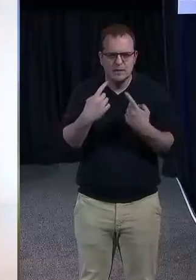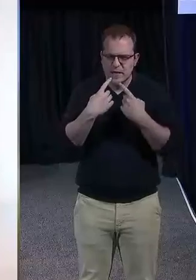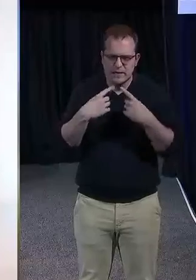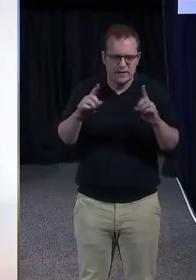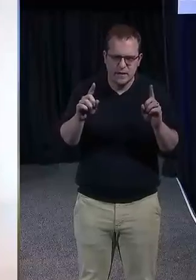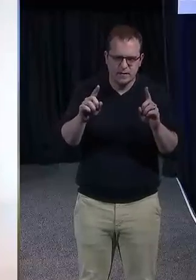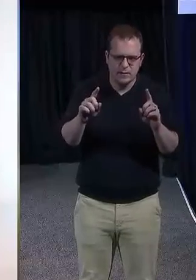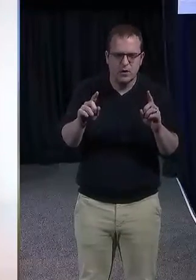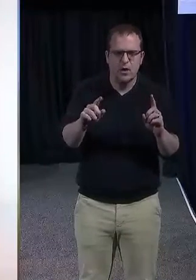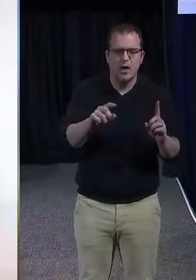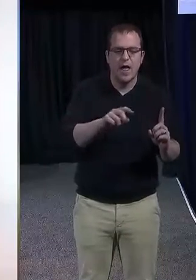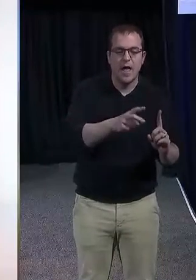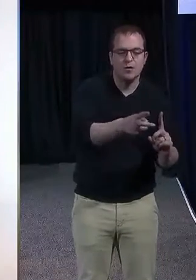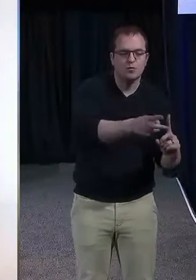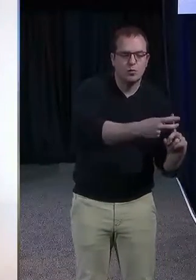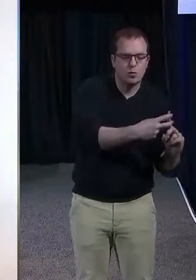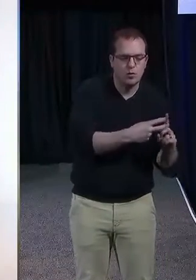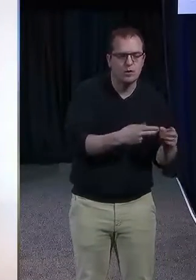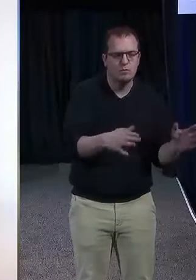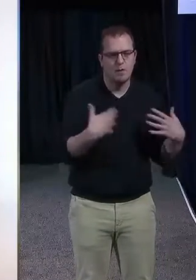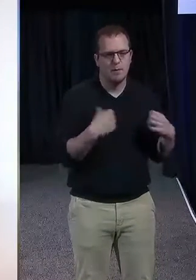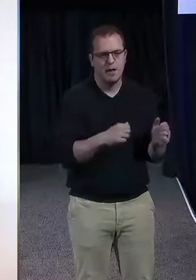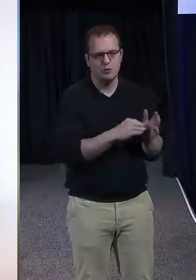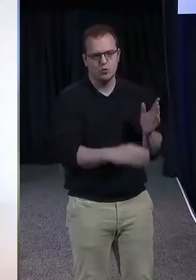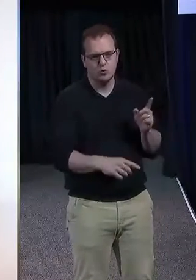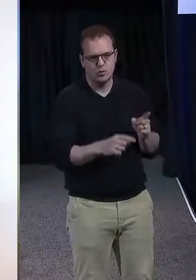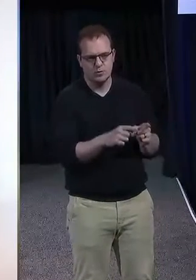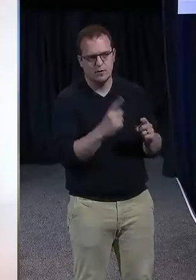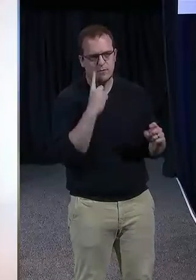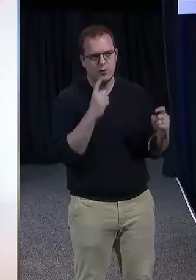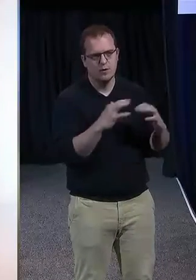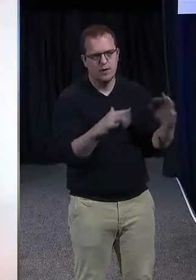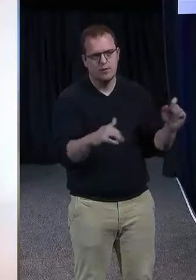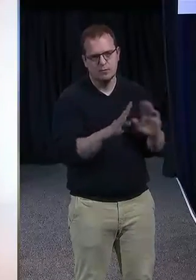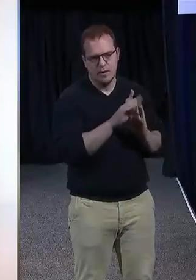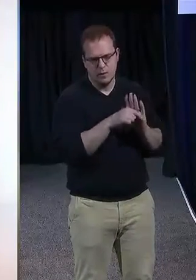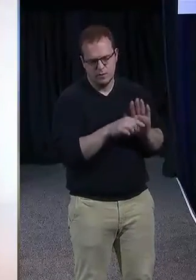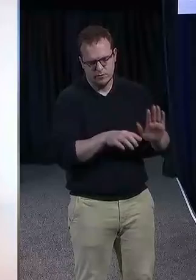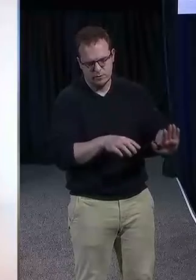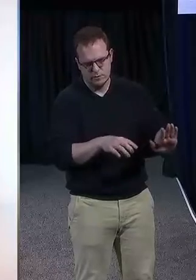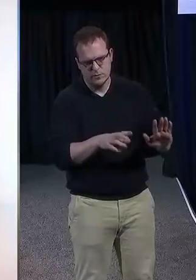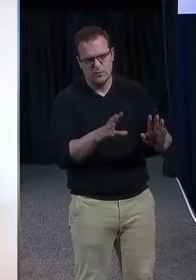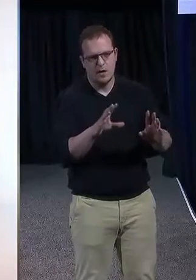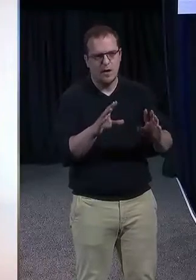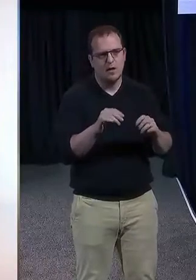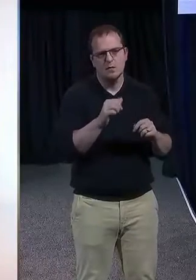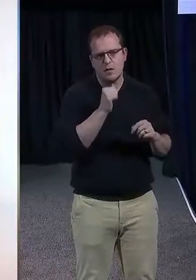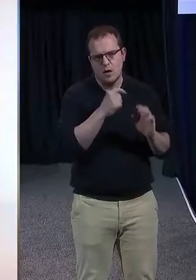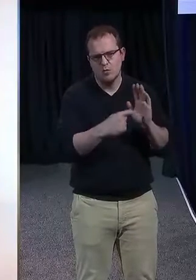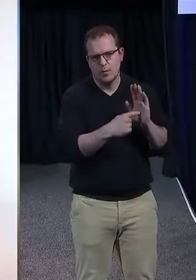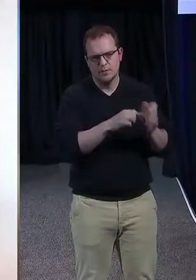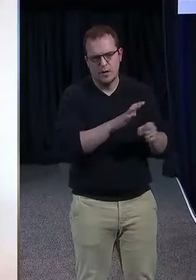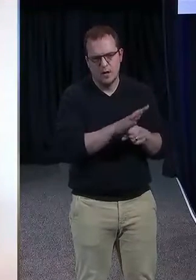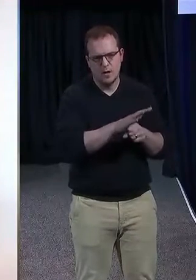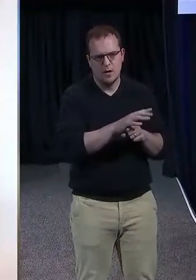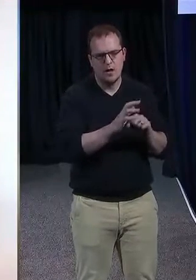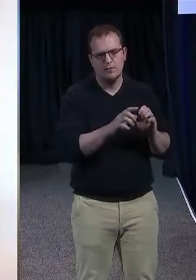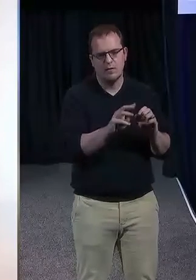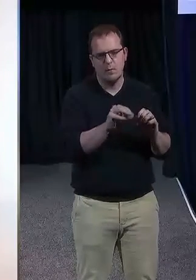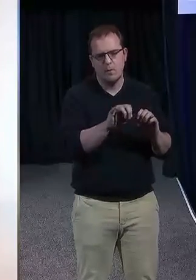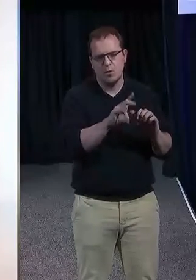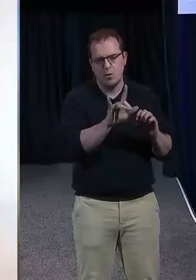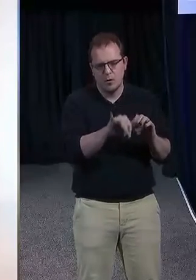as recruiting public health students of diverse backgrounds and underrepresented minorities.